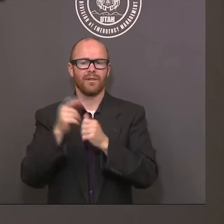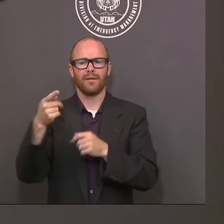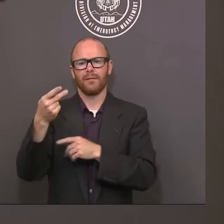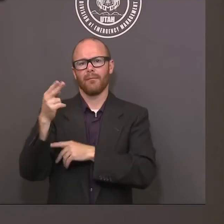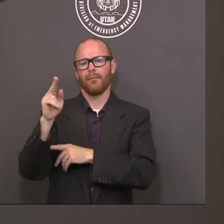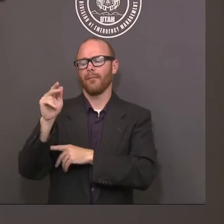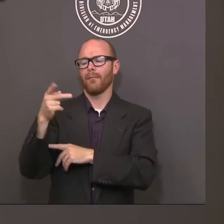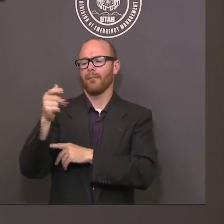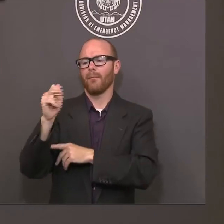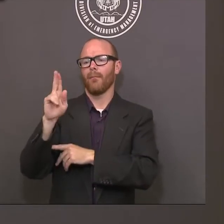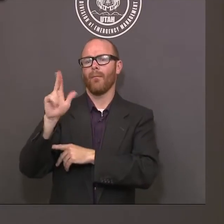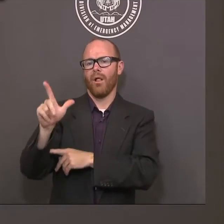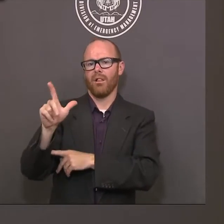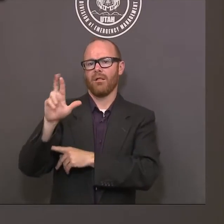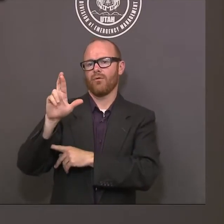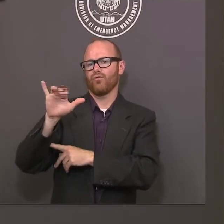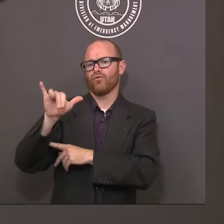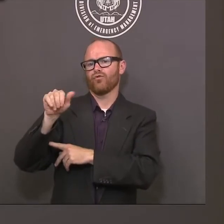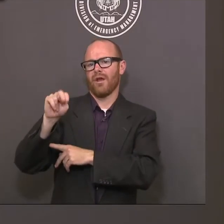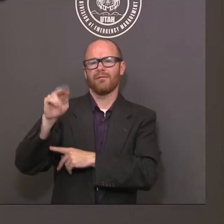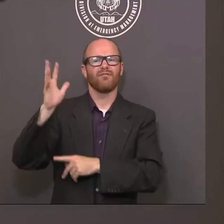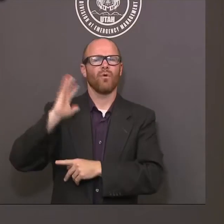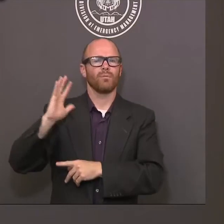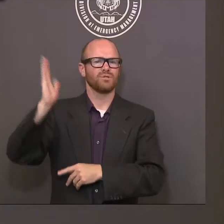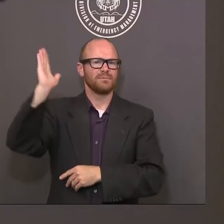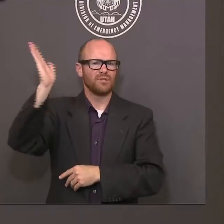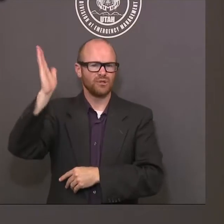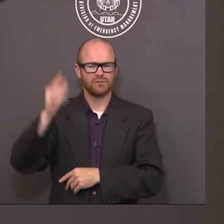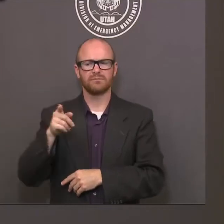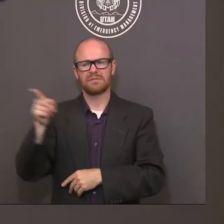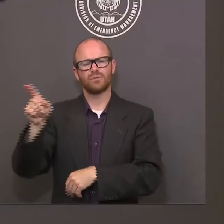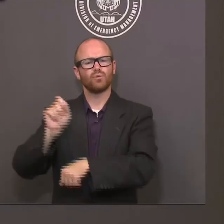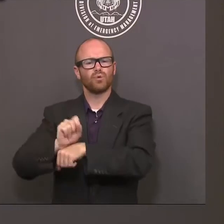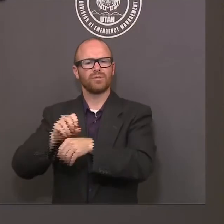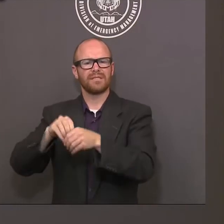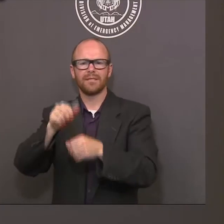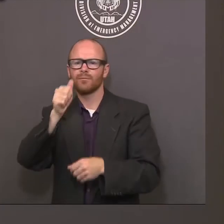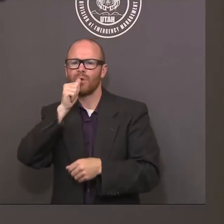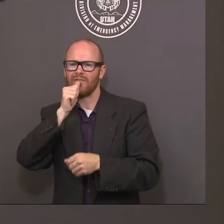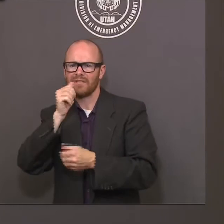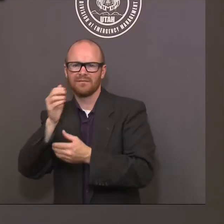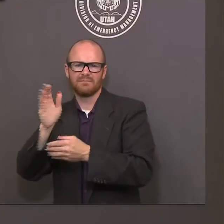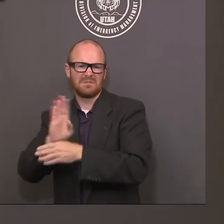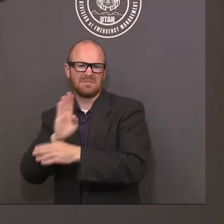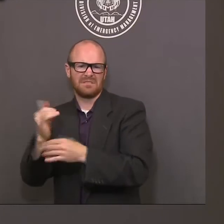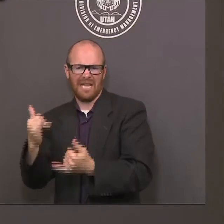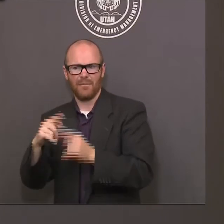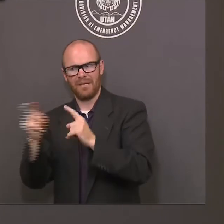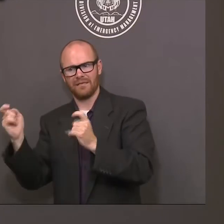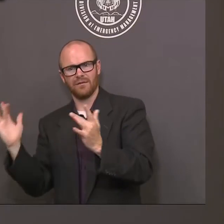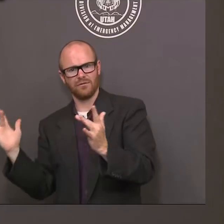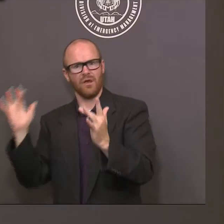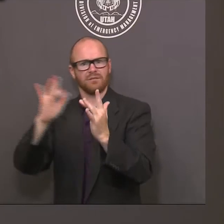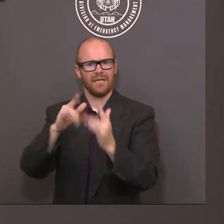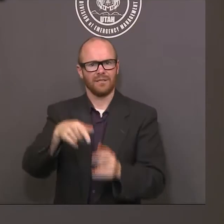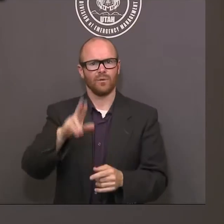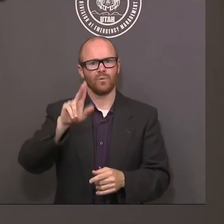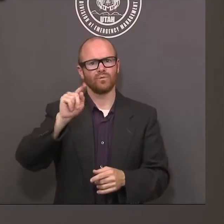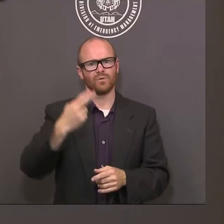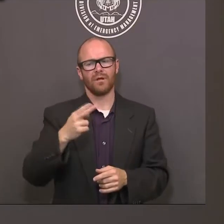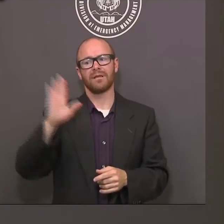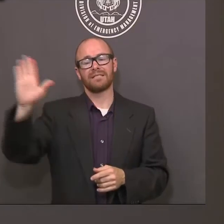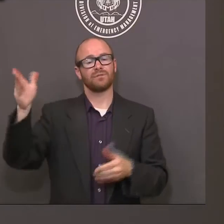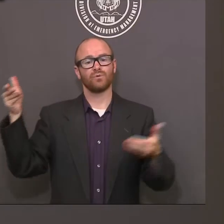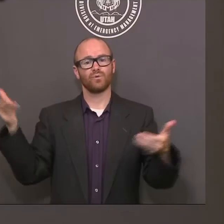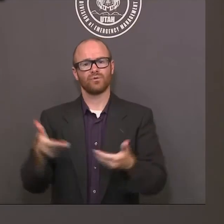Ryan. And he's now in the private sector doing work, but wanted to contact Utah. And his introduction to